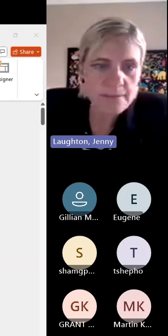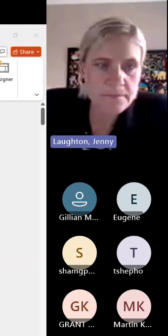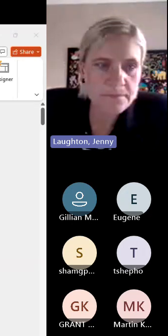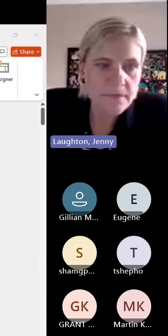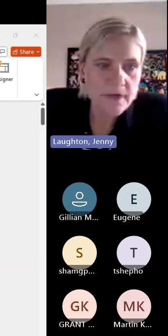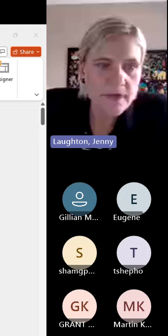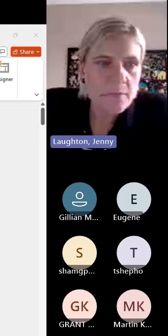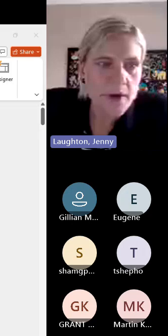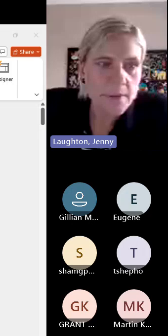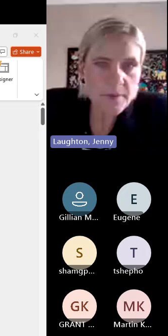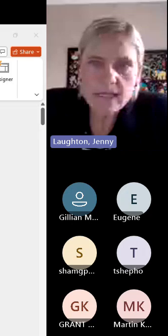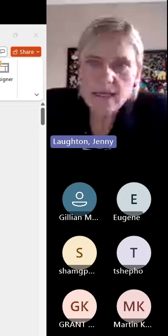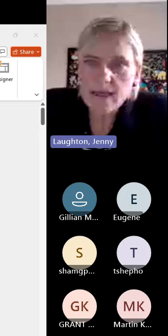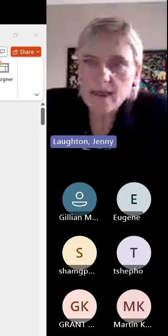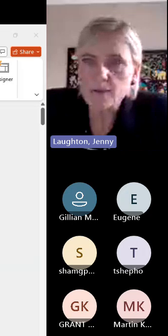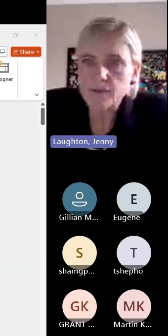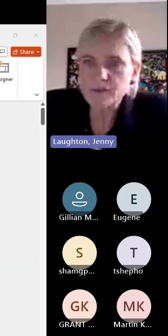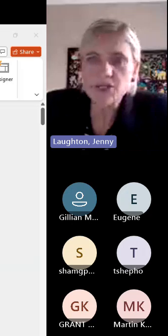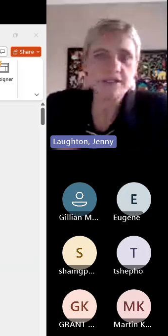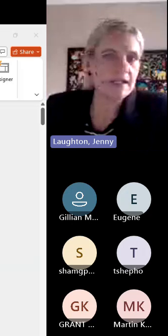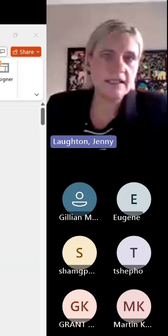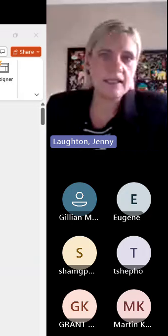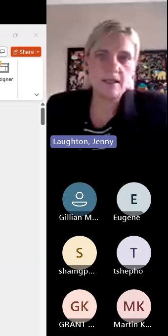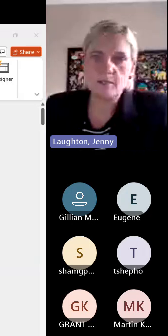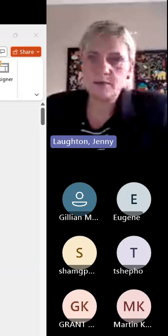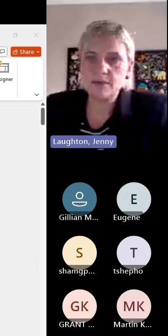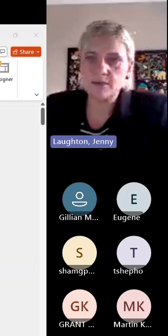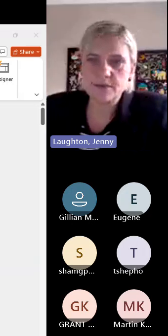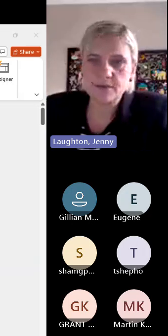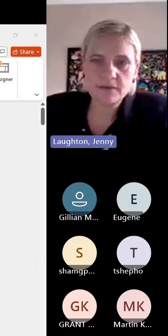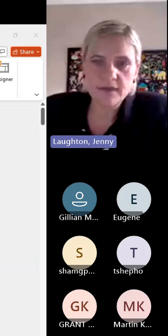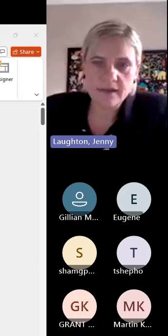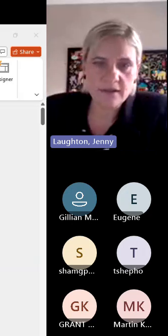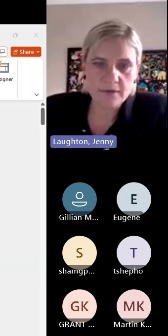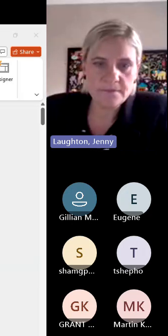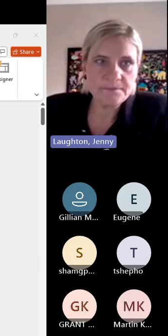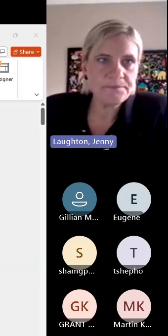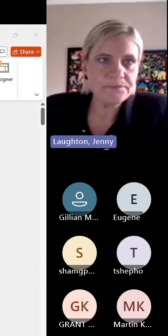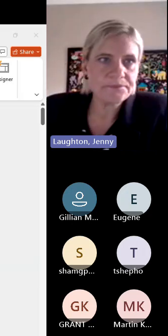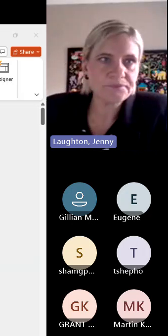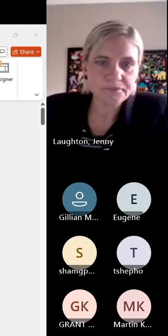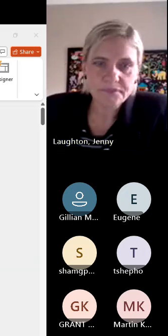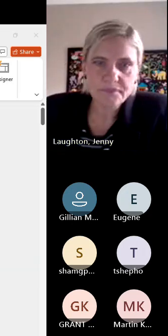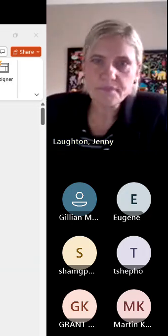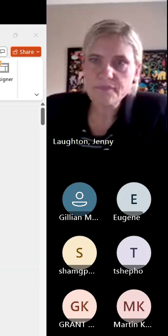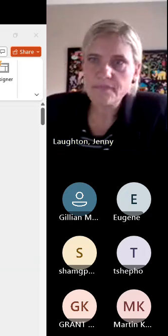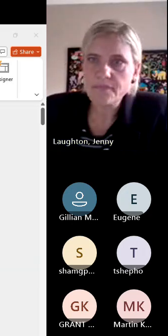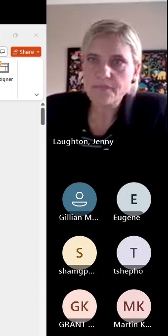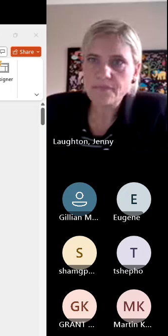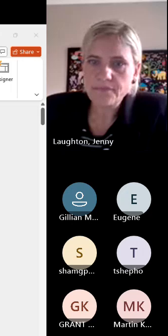call properly, we'll start in a moment or two. Thank you.